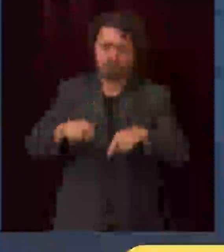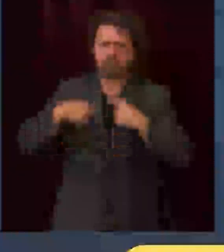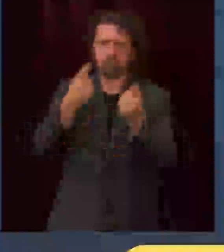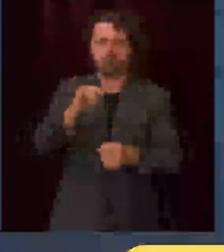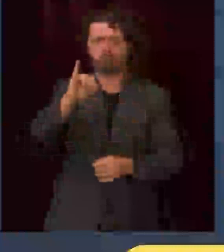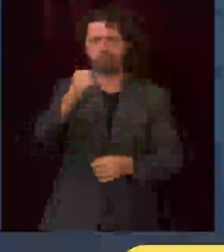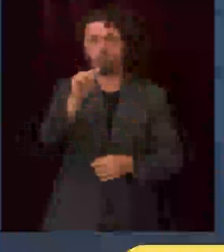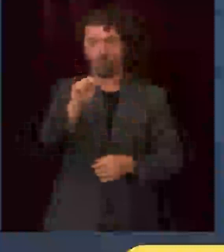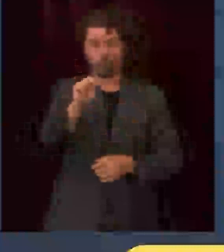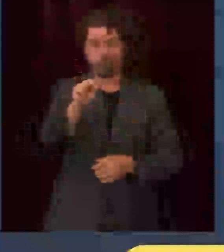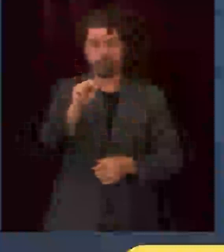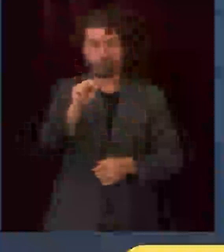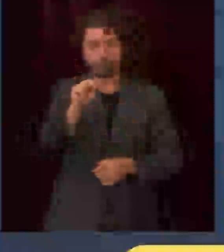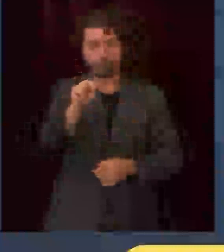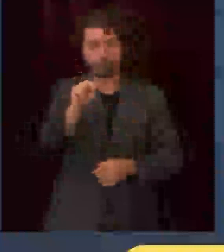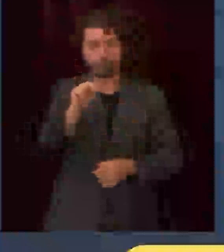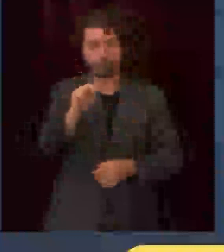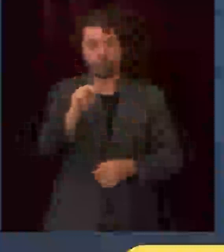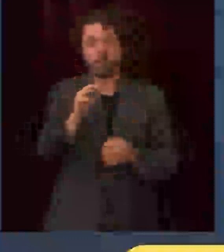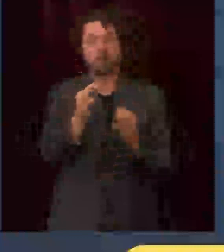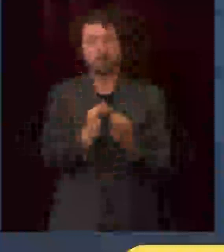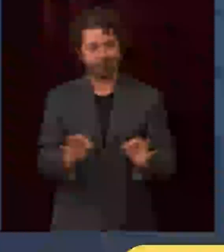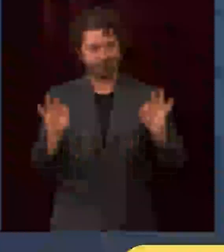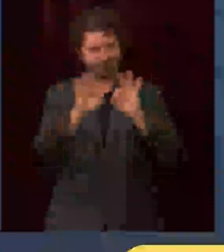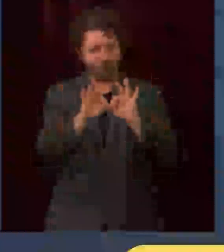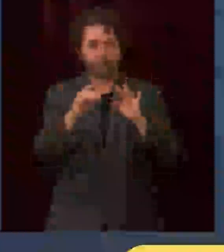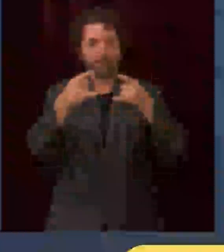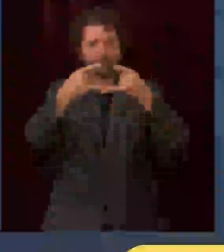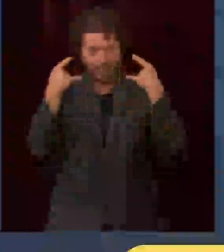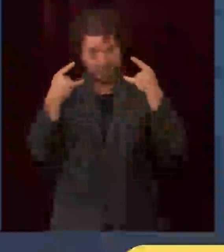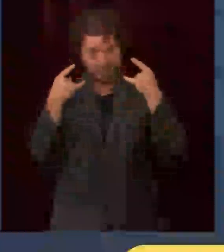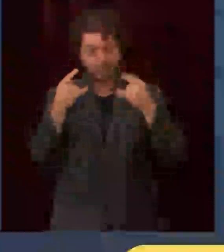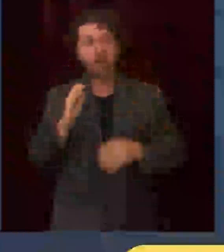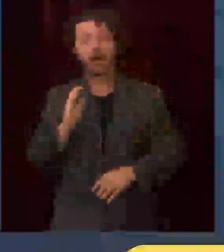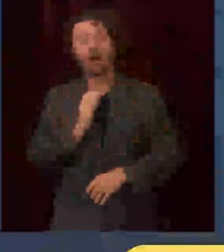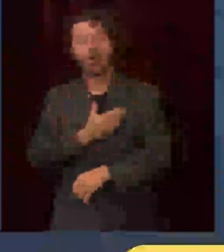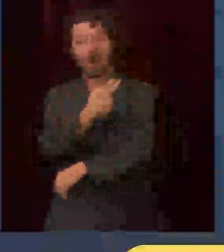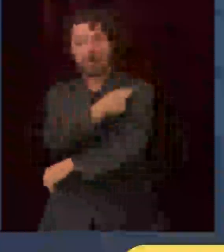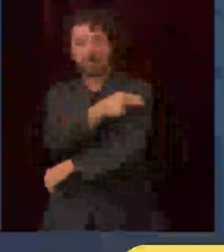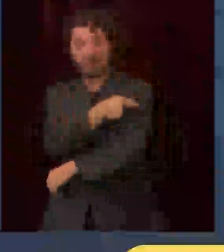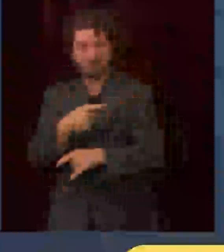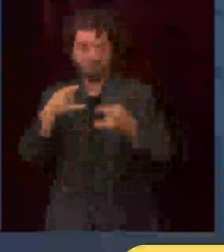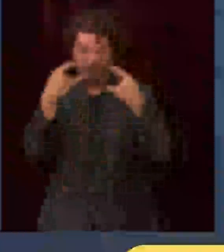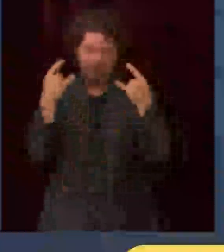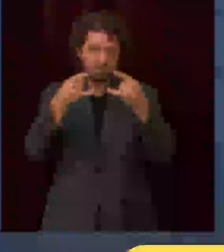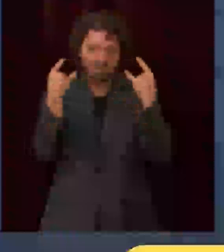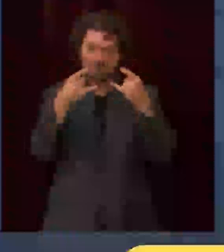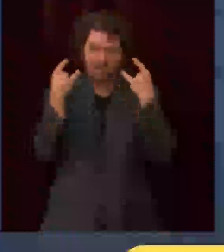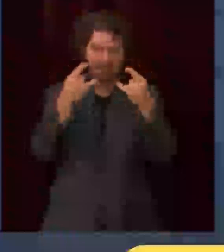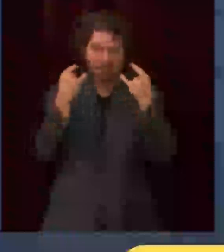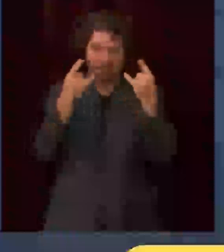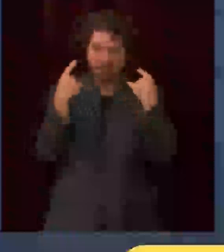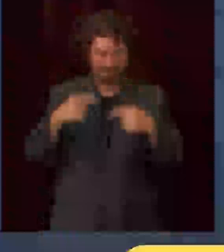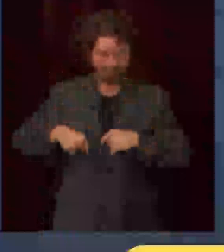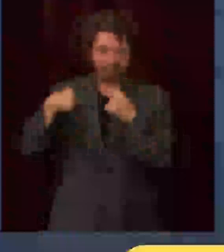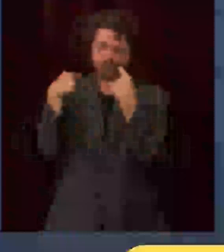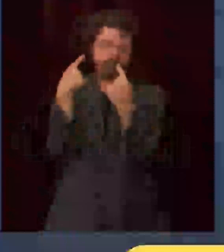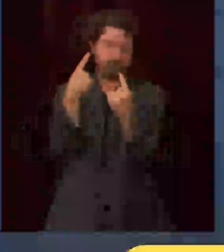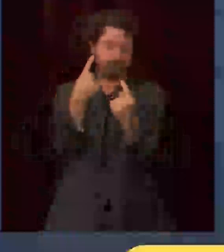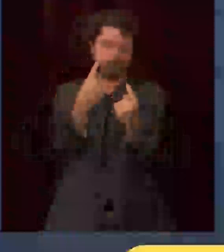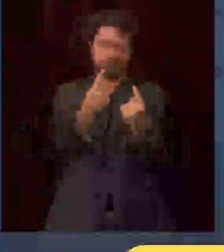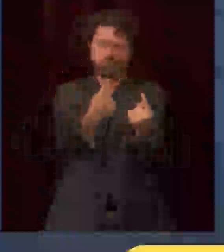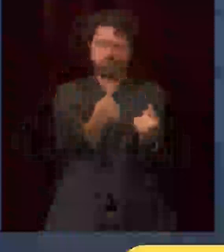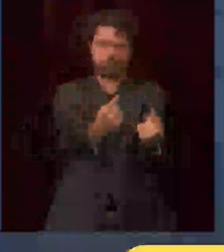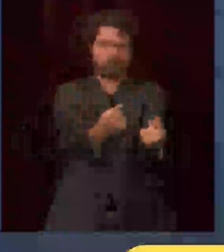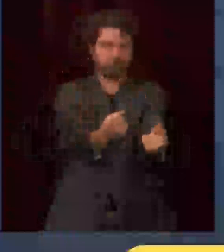hospitals across UW Medicine and many other hospitals in the state now for many weeks, not only in taking care of patients, but in taking care of